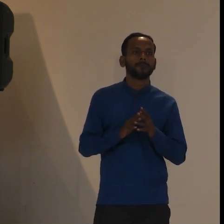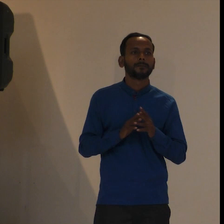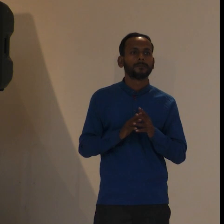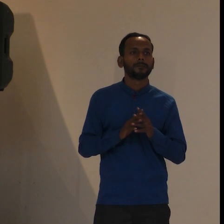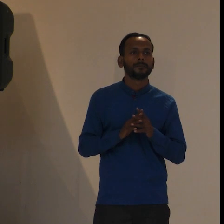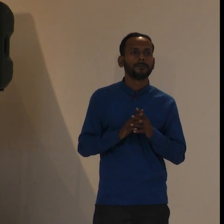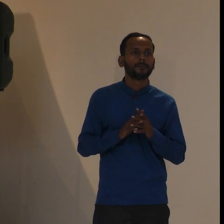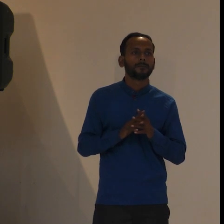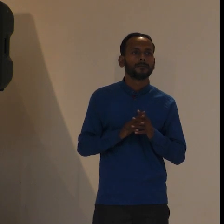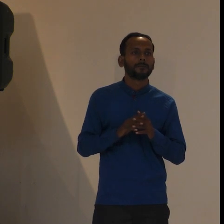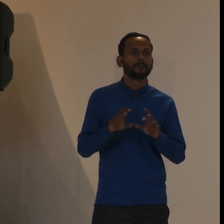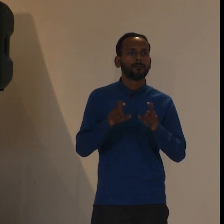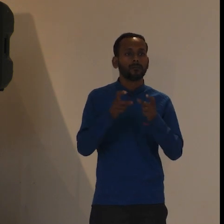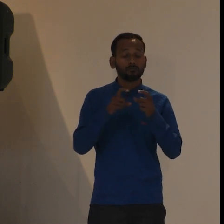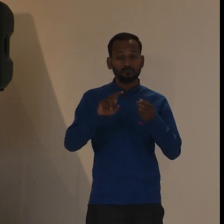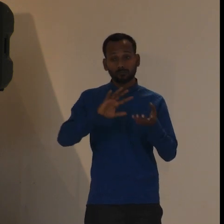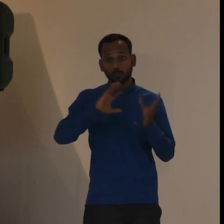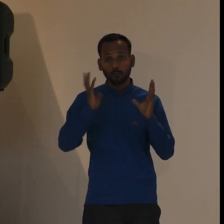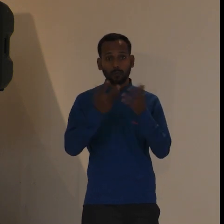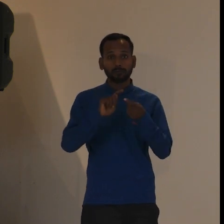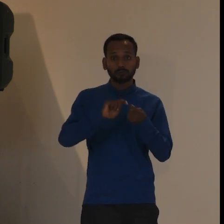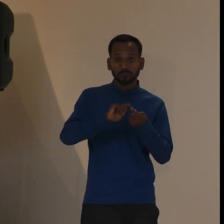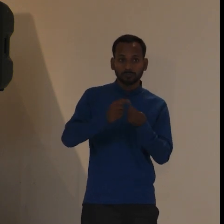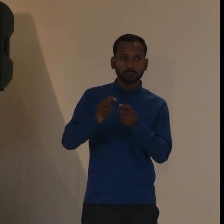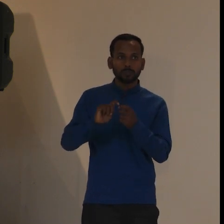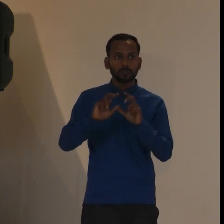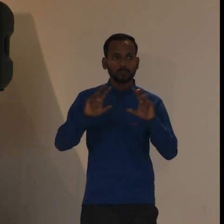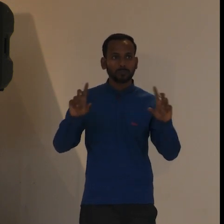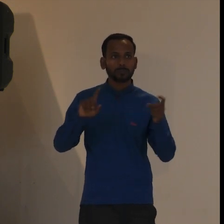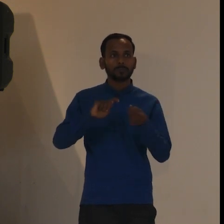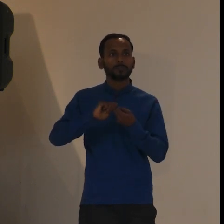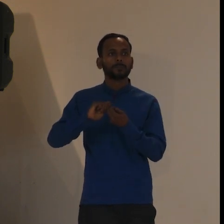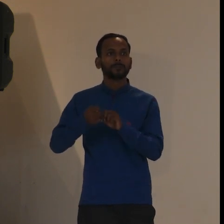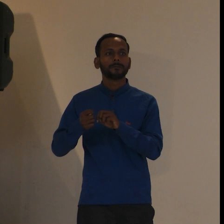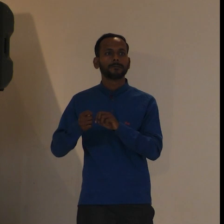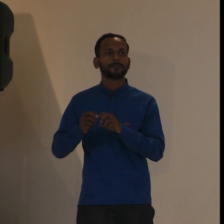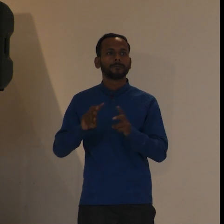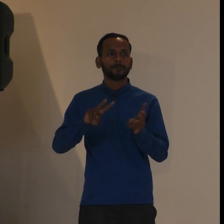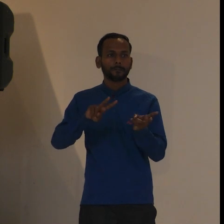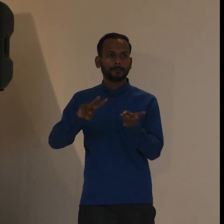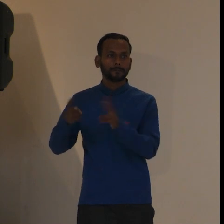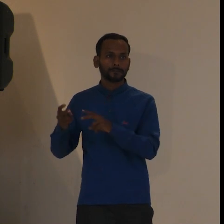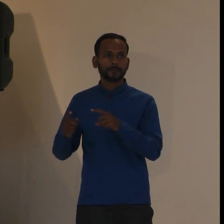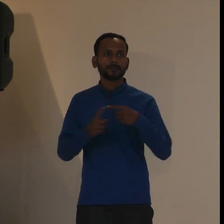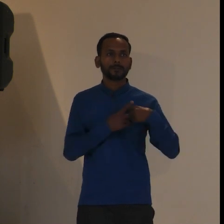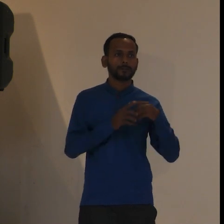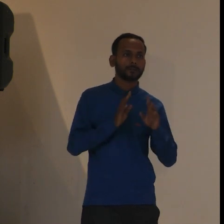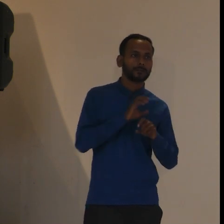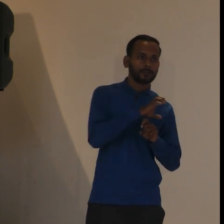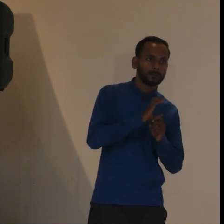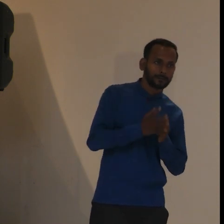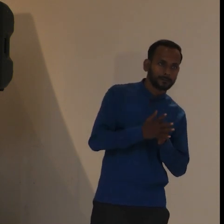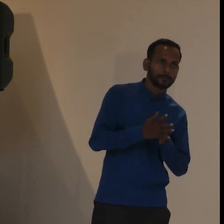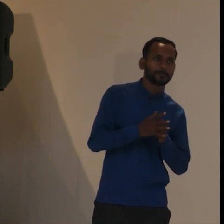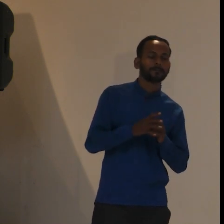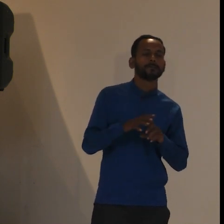can't even imagine what Goa must have looked like at that time. But coming to that particular object, that's a very, very fascinating object. It's an object that catches a lot of